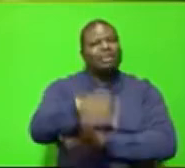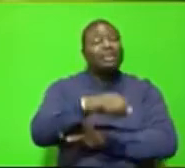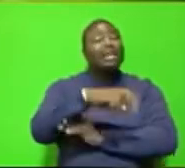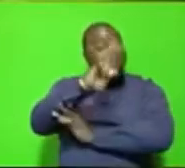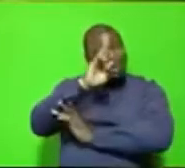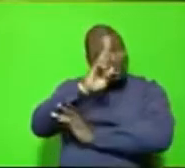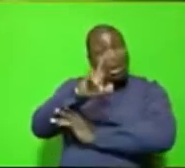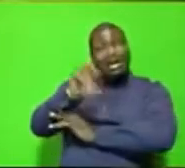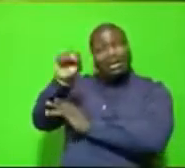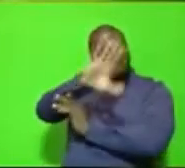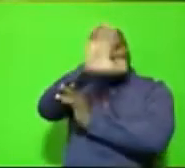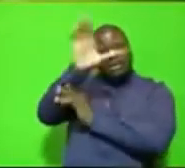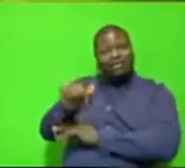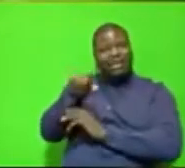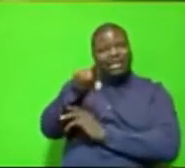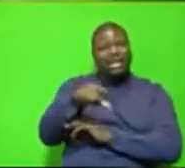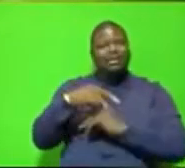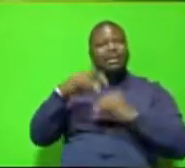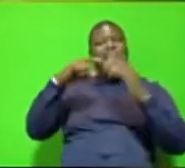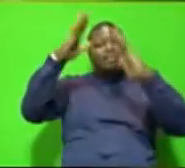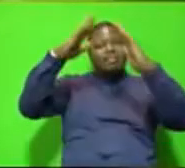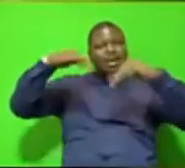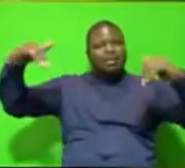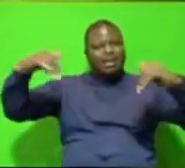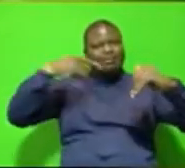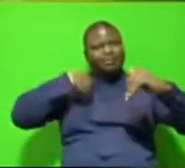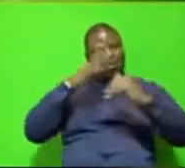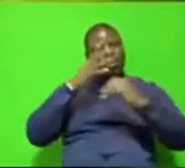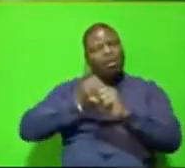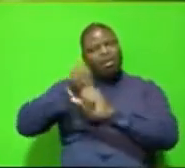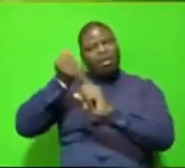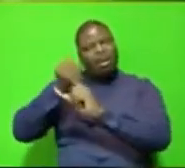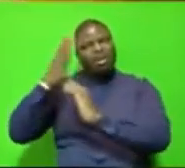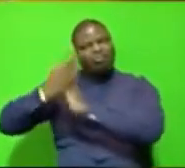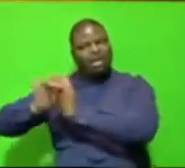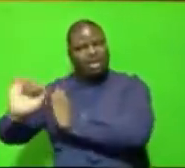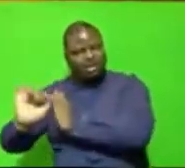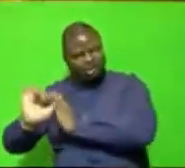The South African Parliament will play its part. It's time to act. Thank you.